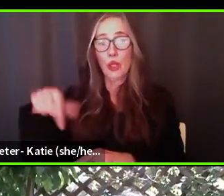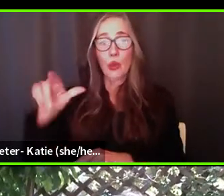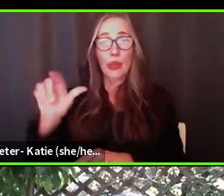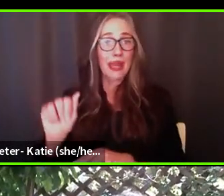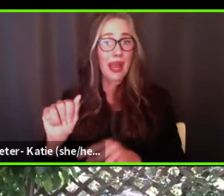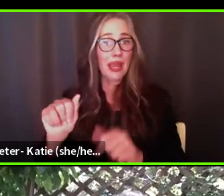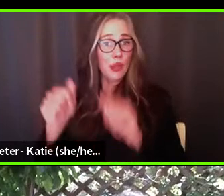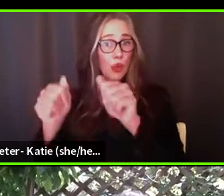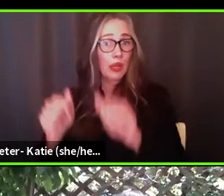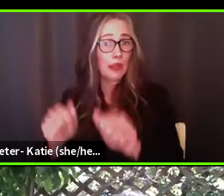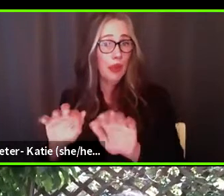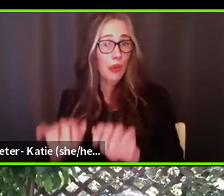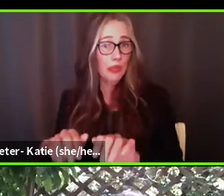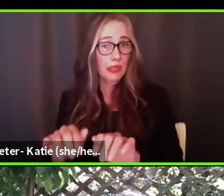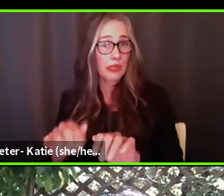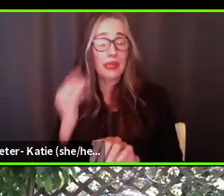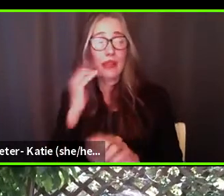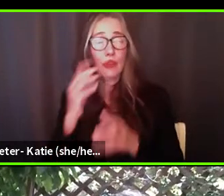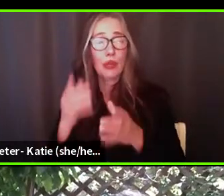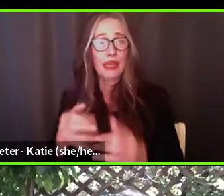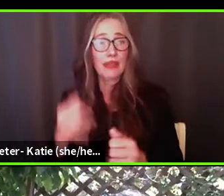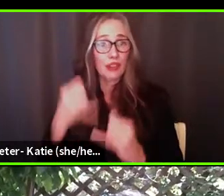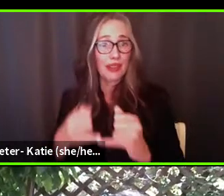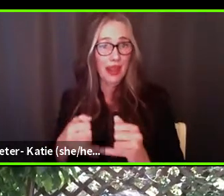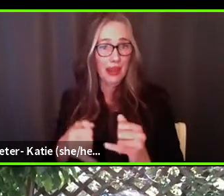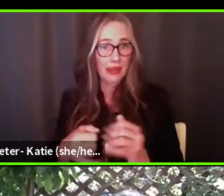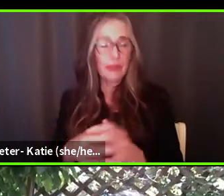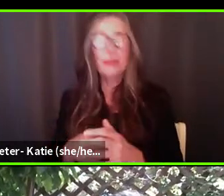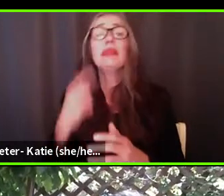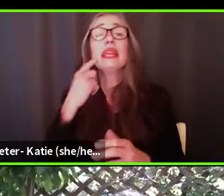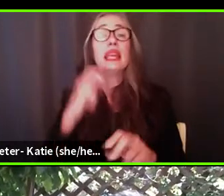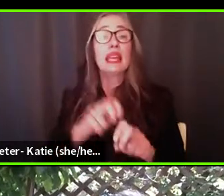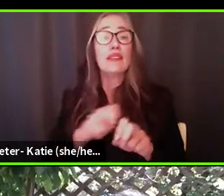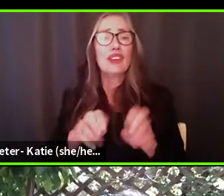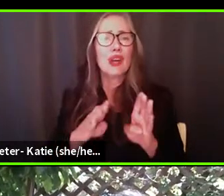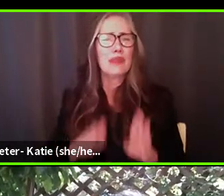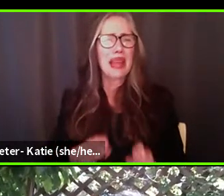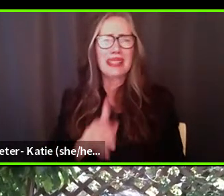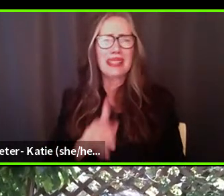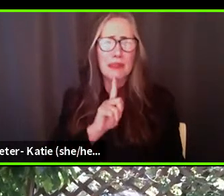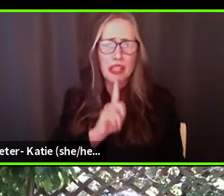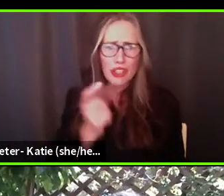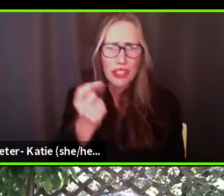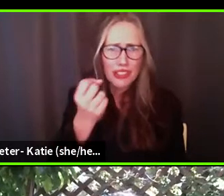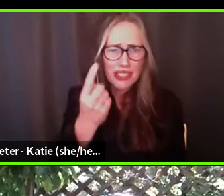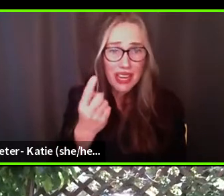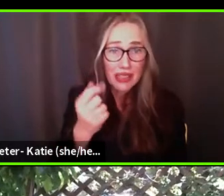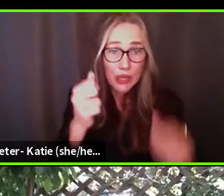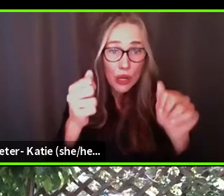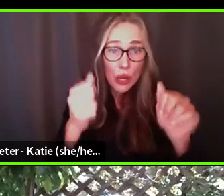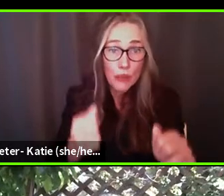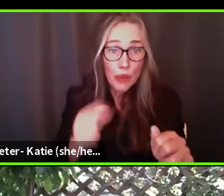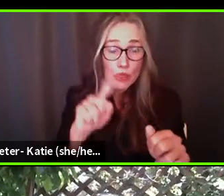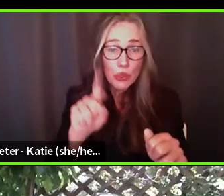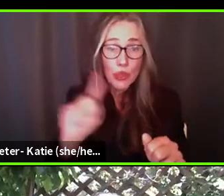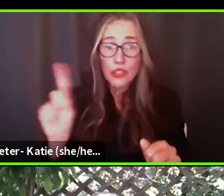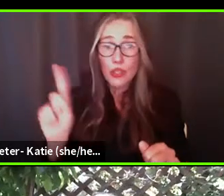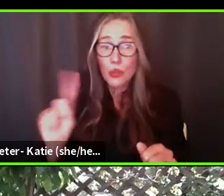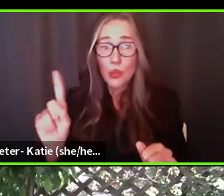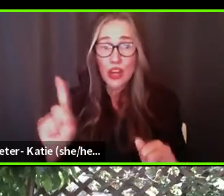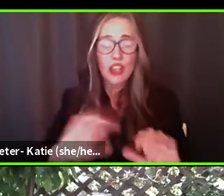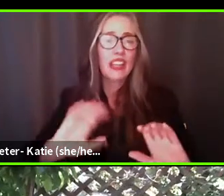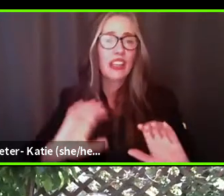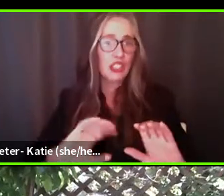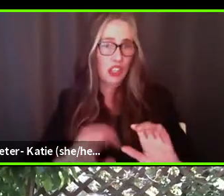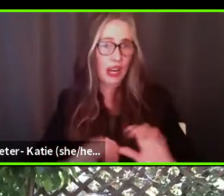then uh for some reason i don't quite understand you'll need to post your questions in the chat right and